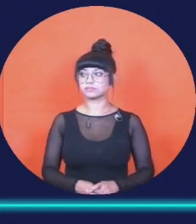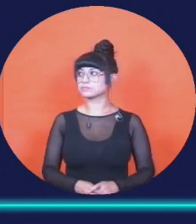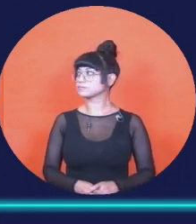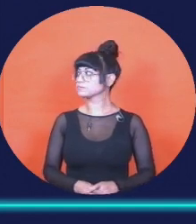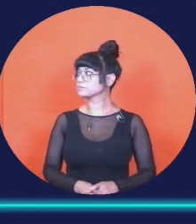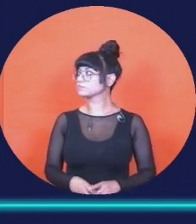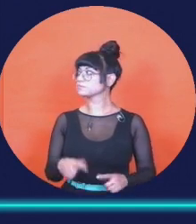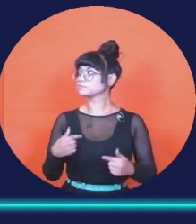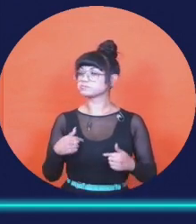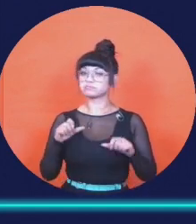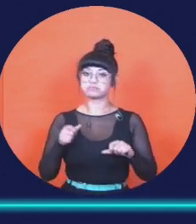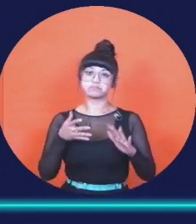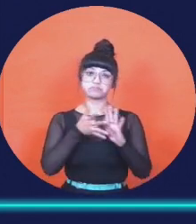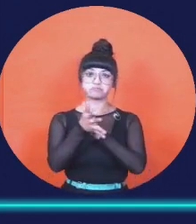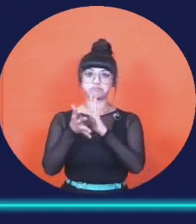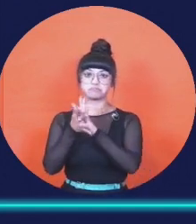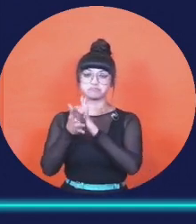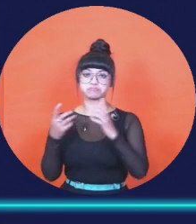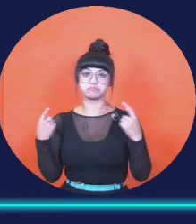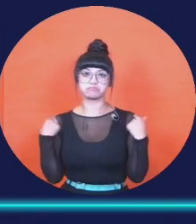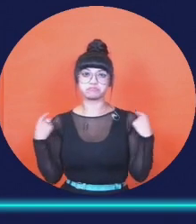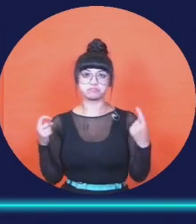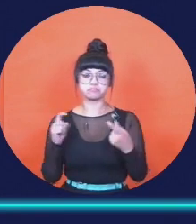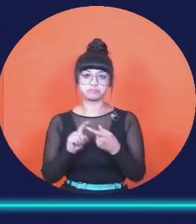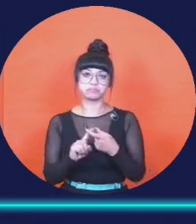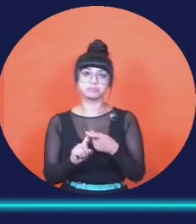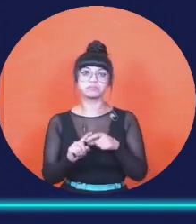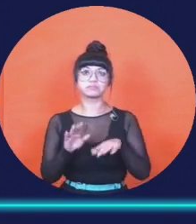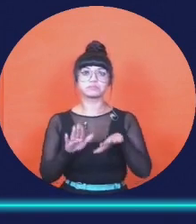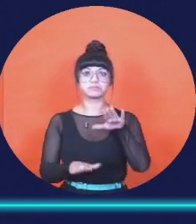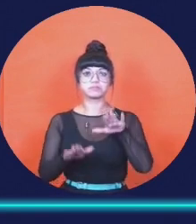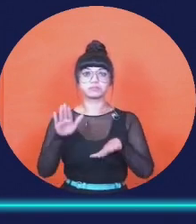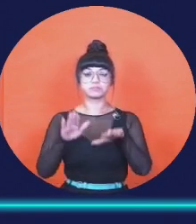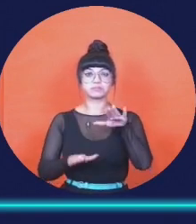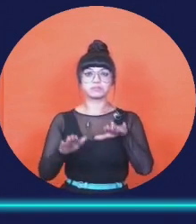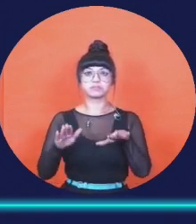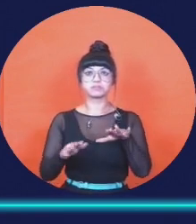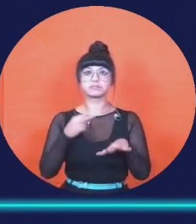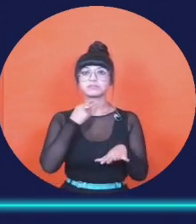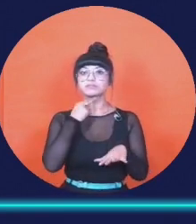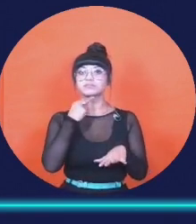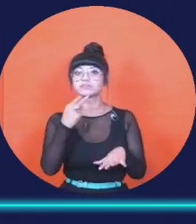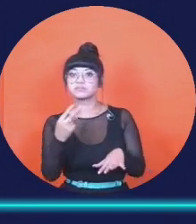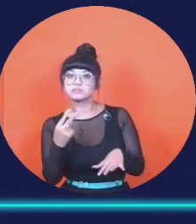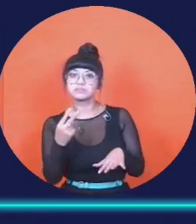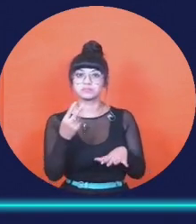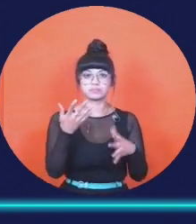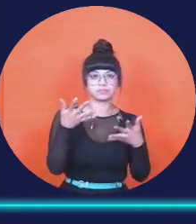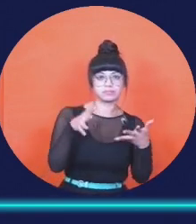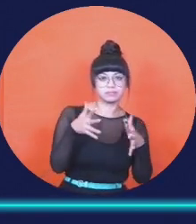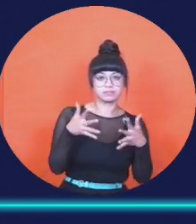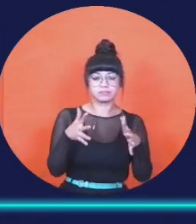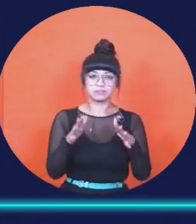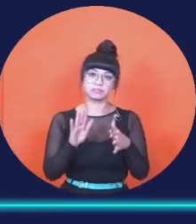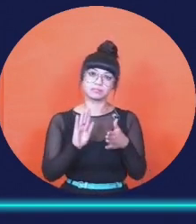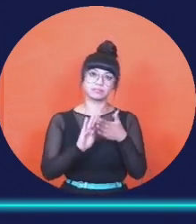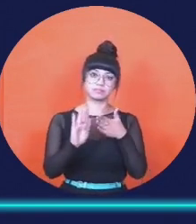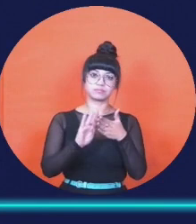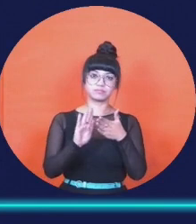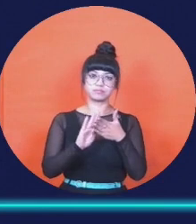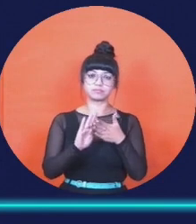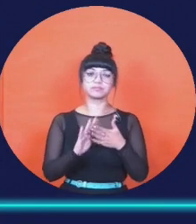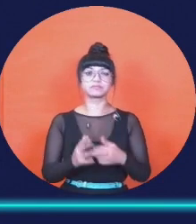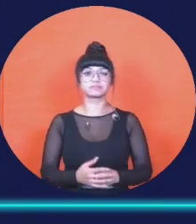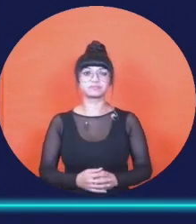español, pero obviamente con este acento estoy un americano. So, I express